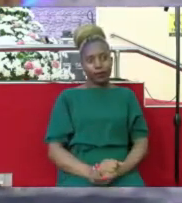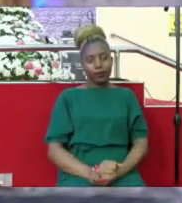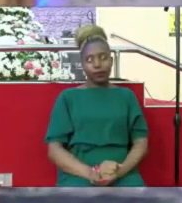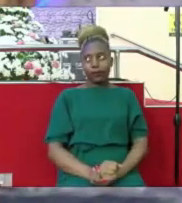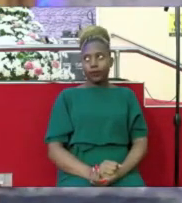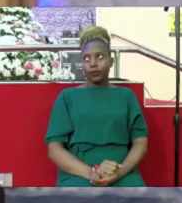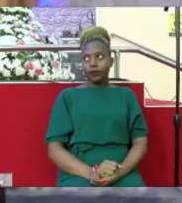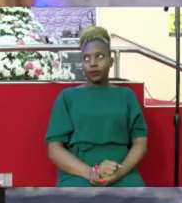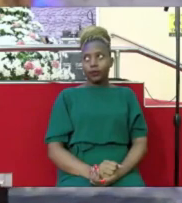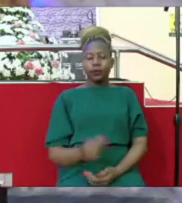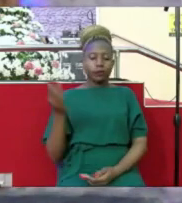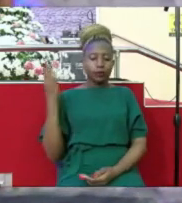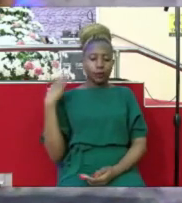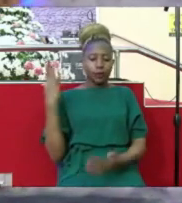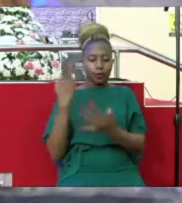Last